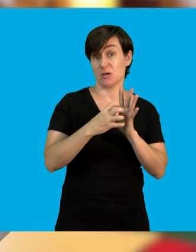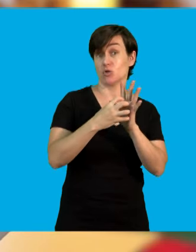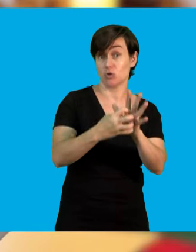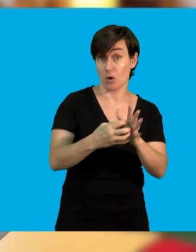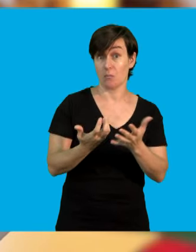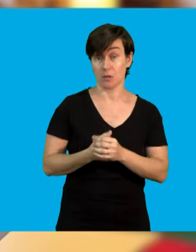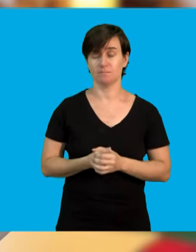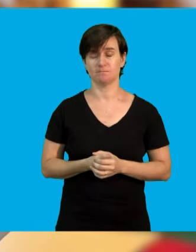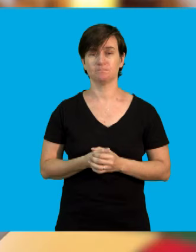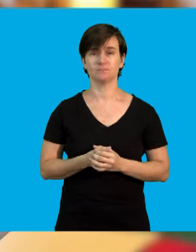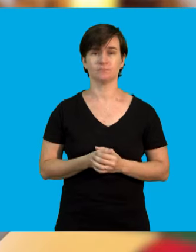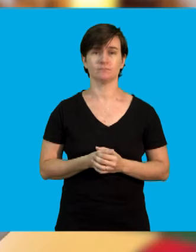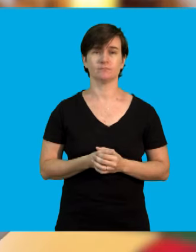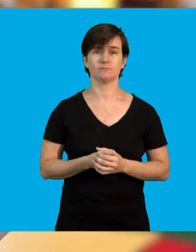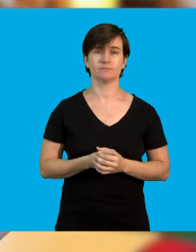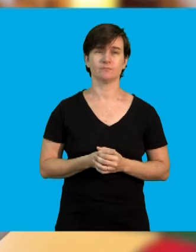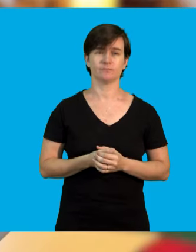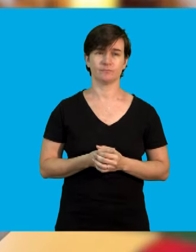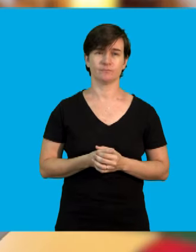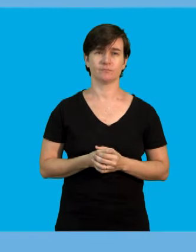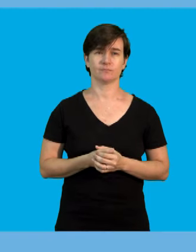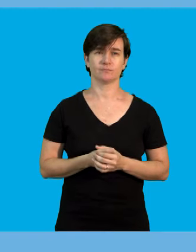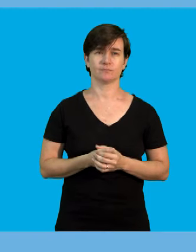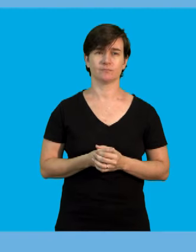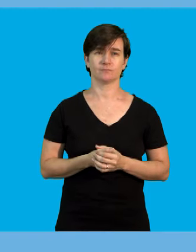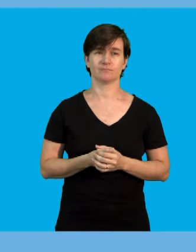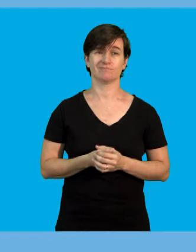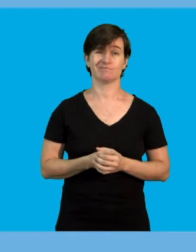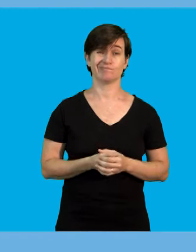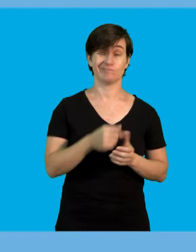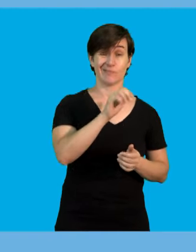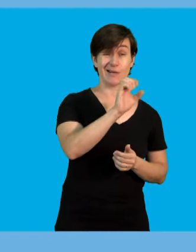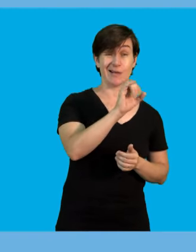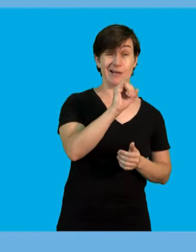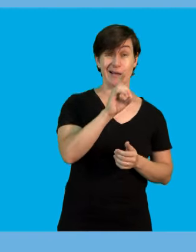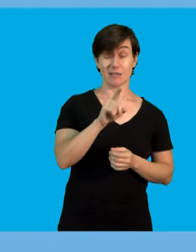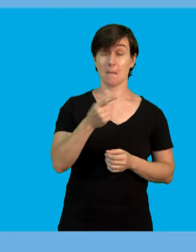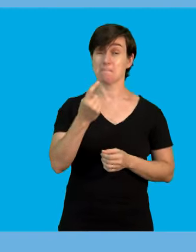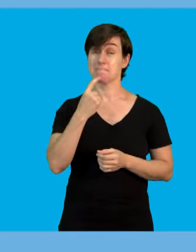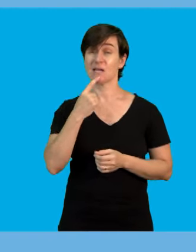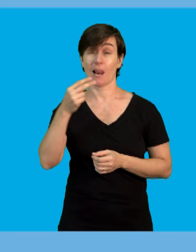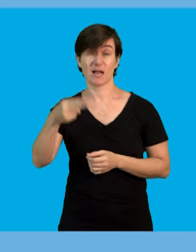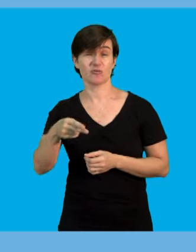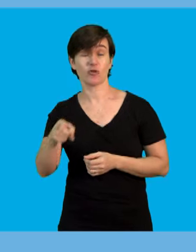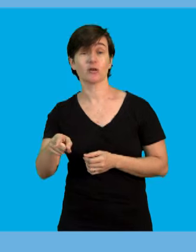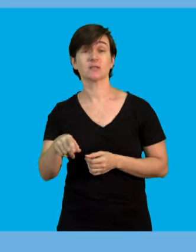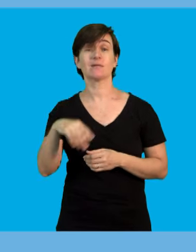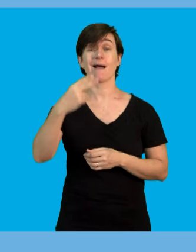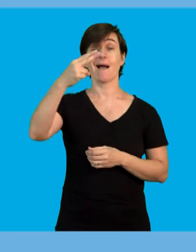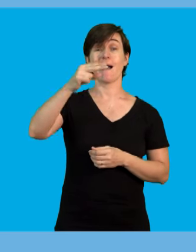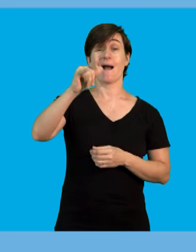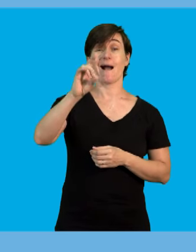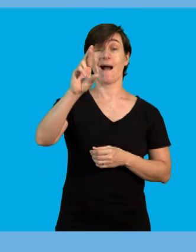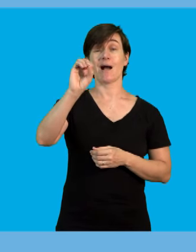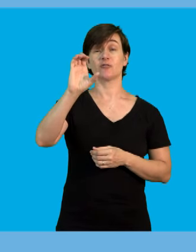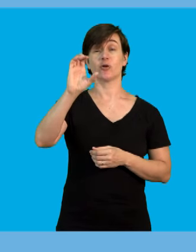this particular reaction that you're talking about here. So the examples of a reaction between an acid and a metal hydroxide, we can look at